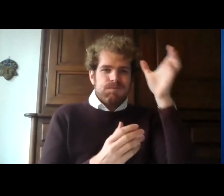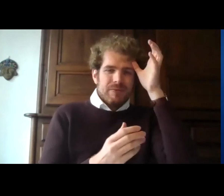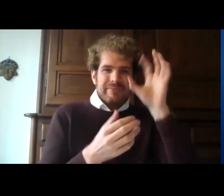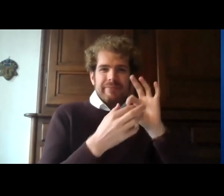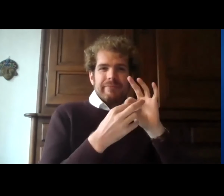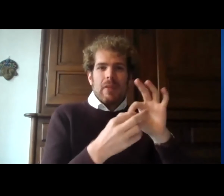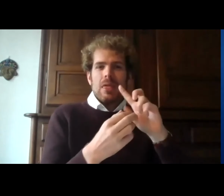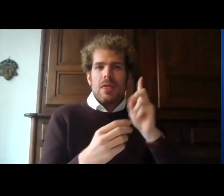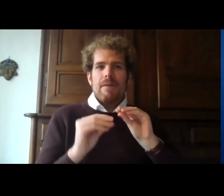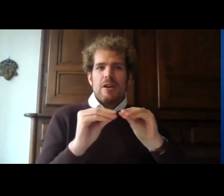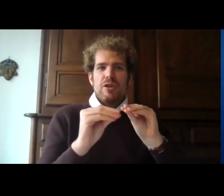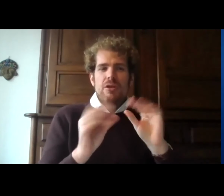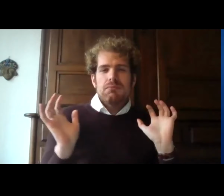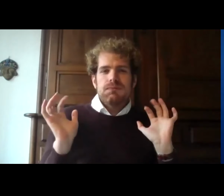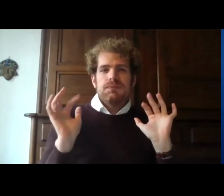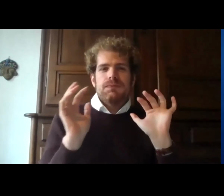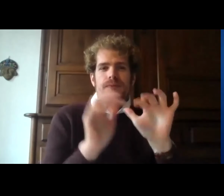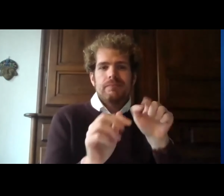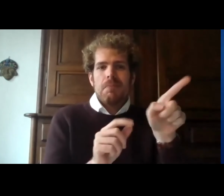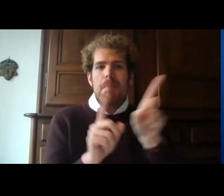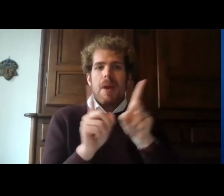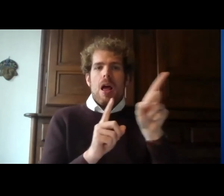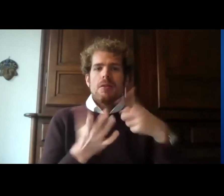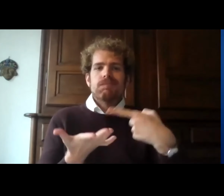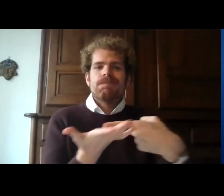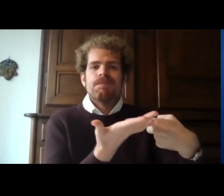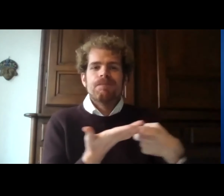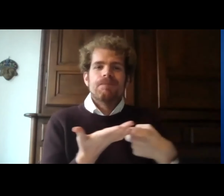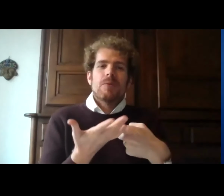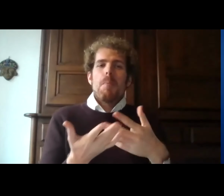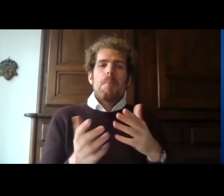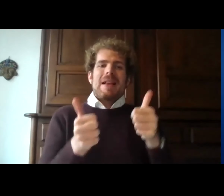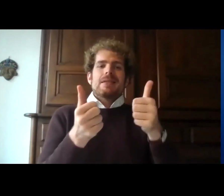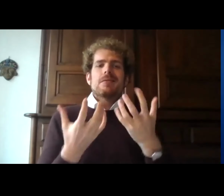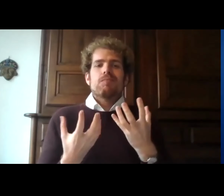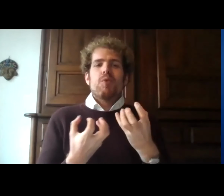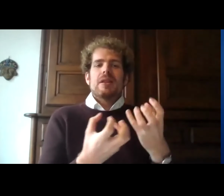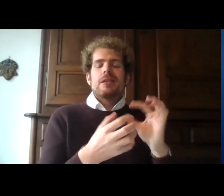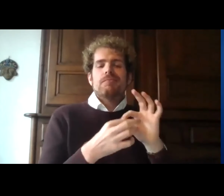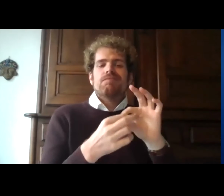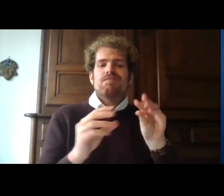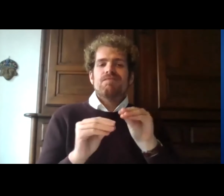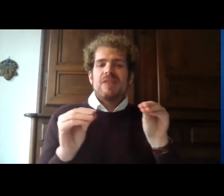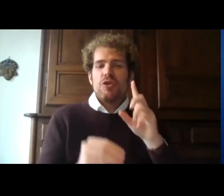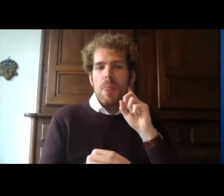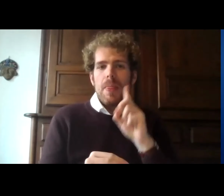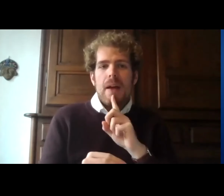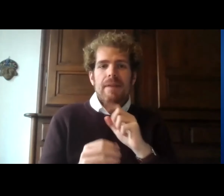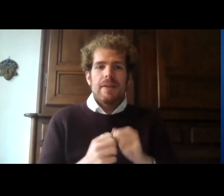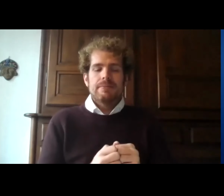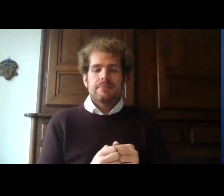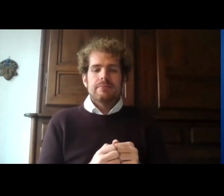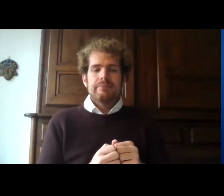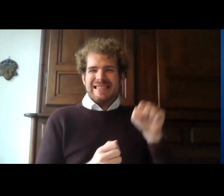And in this conference, they had various professionals, different stakeholders attending this meeting, where they talked about what the best practices